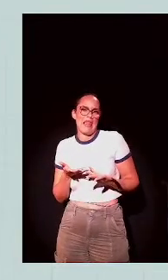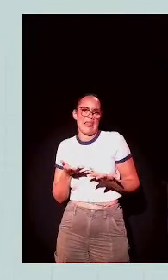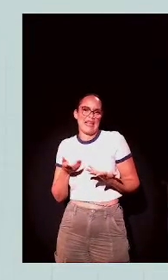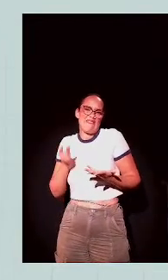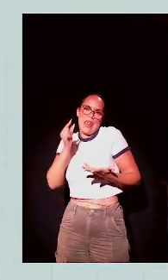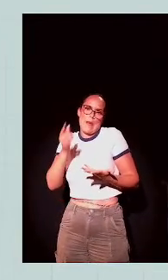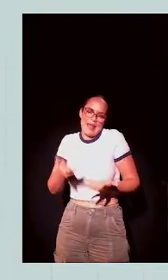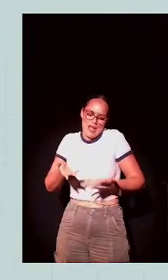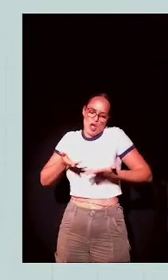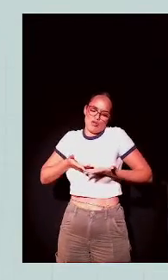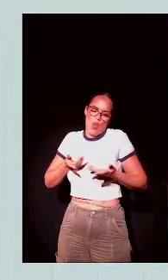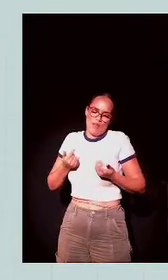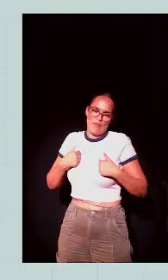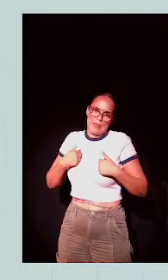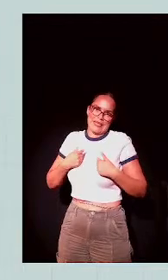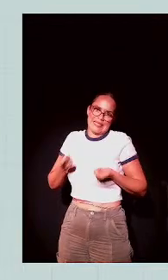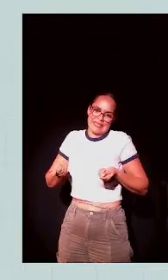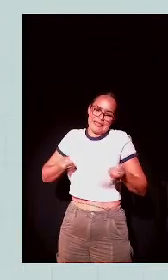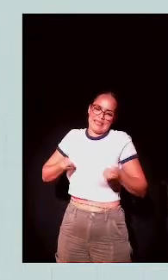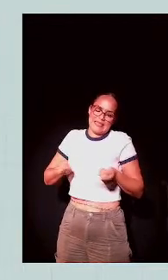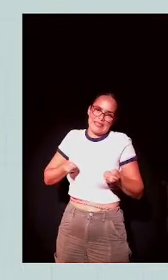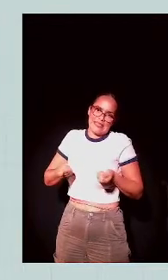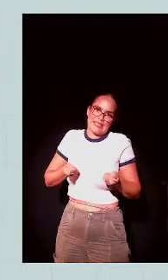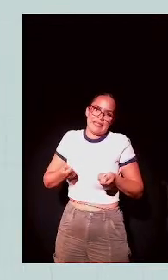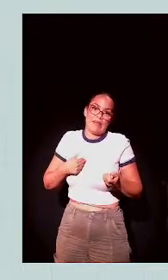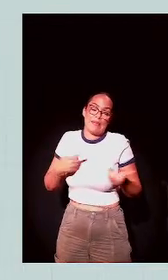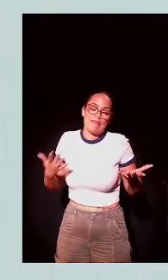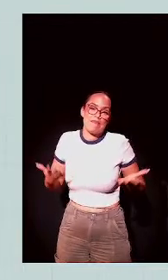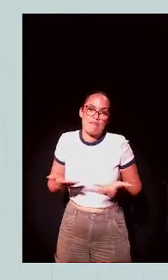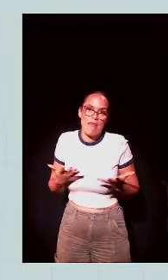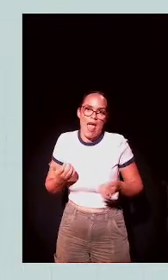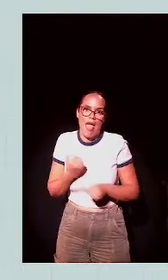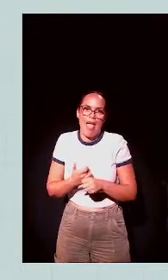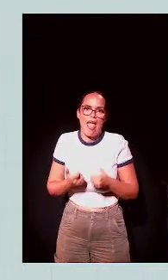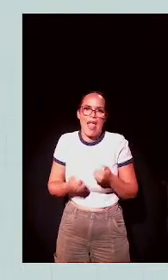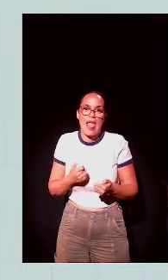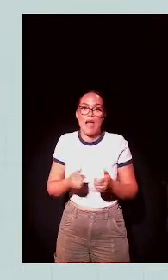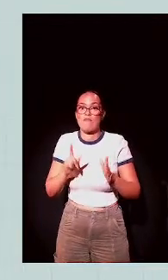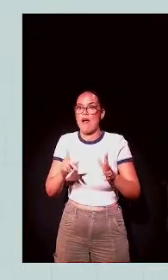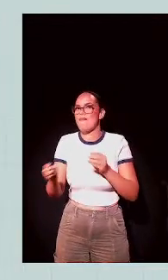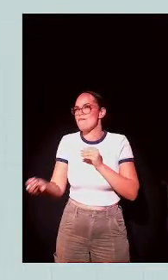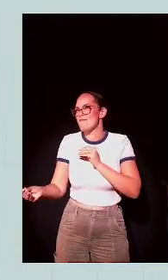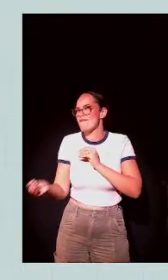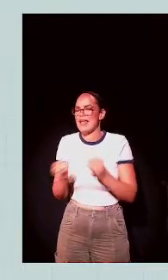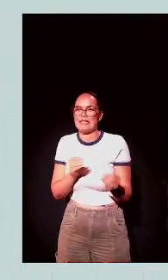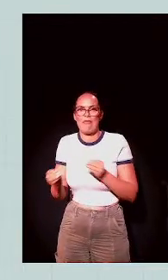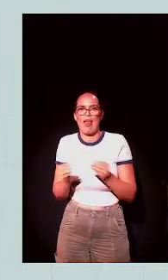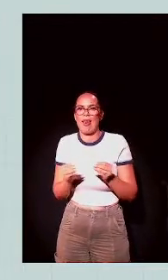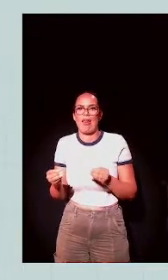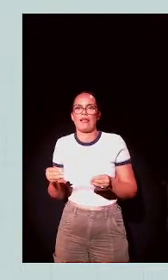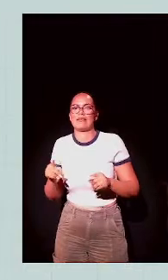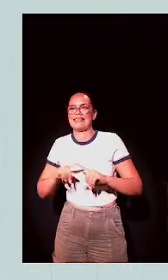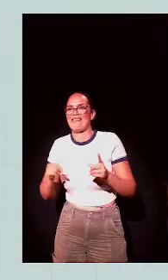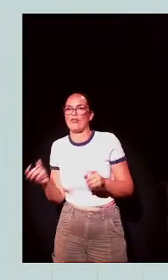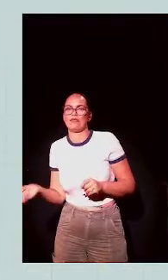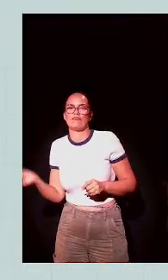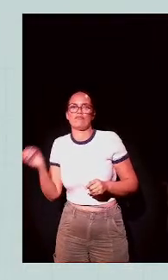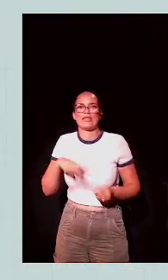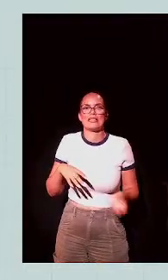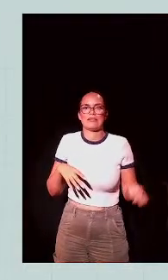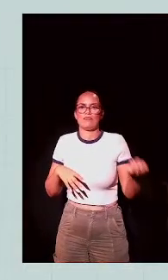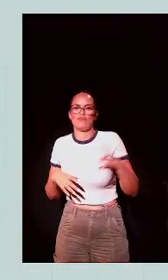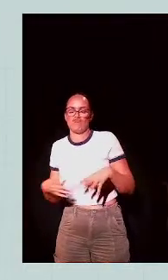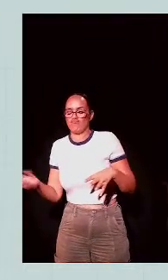me as the player at the same time, and having complete flexibility to mix and match these things.